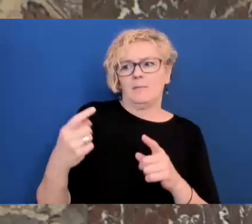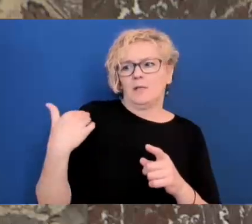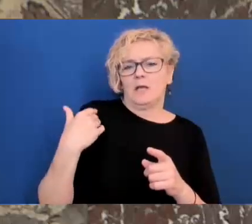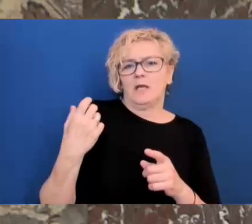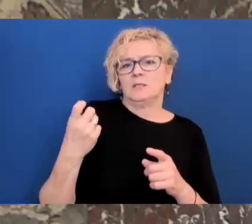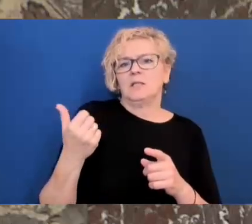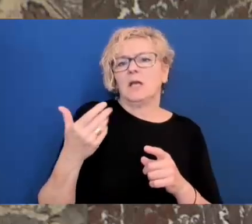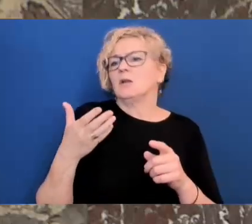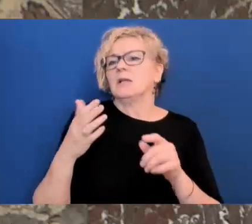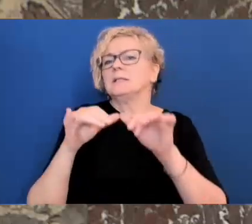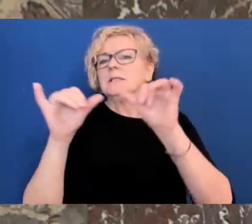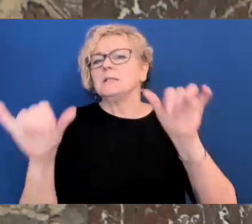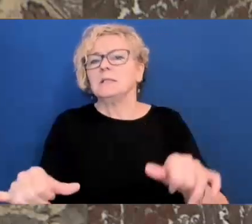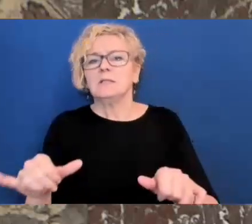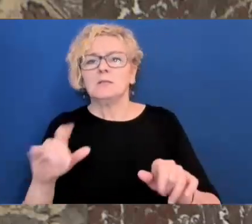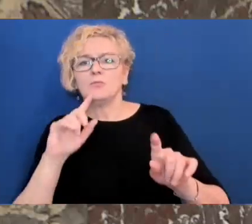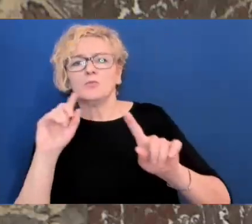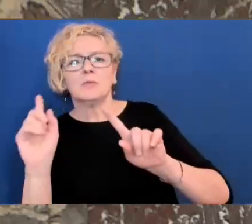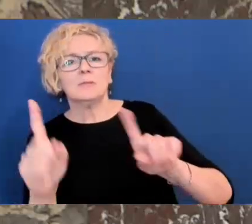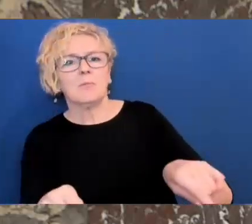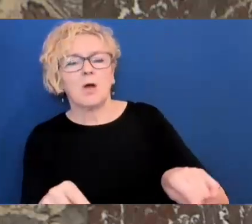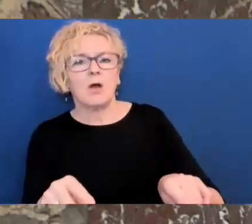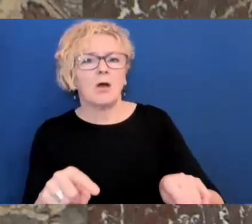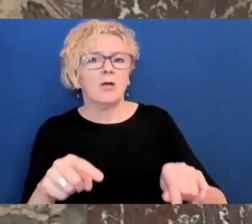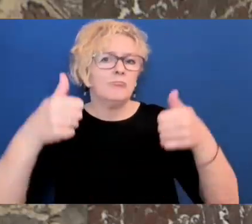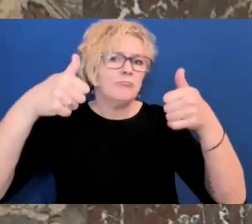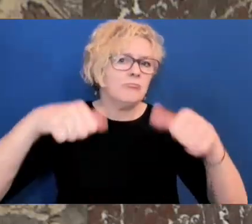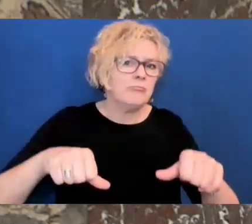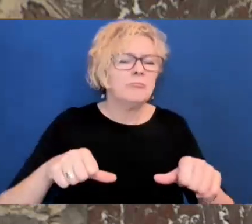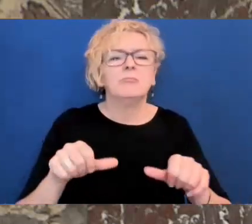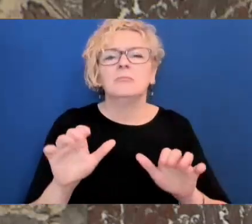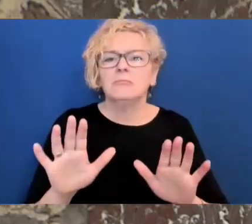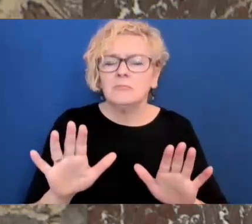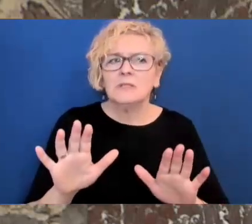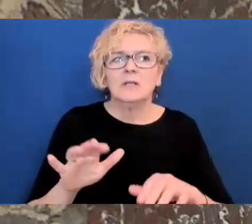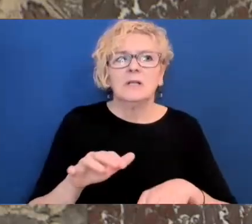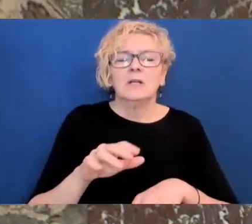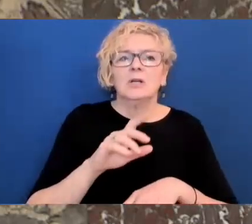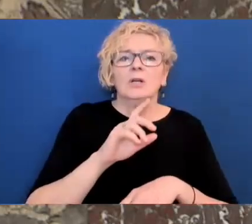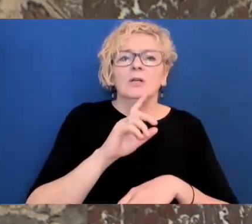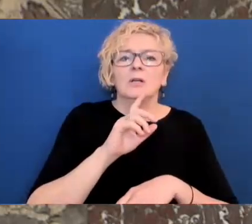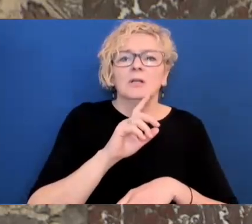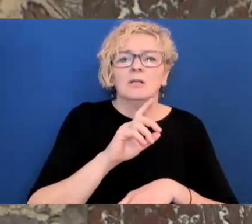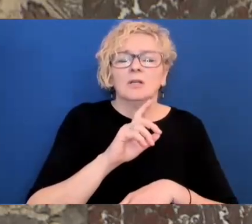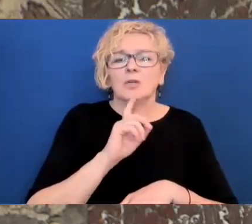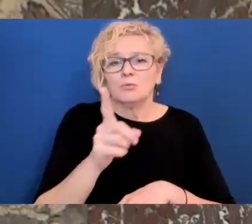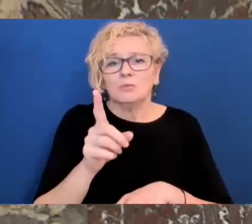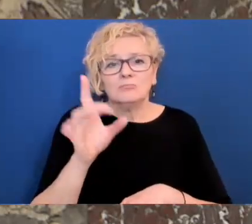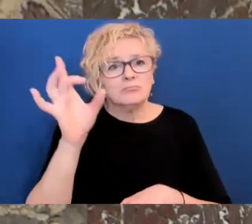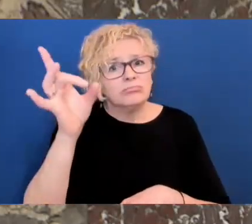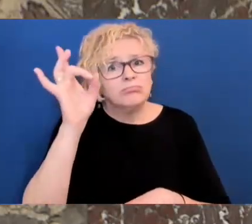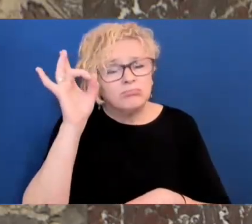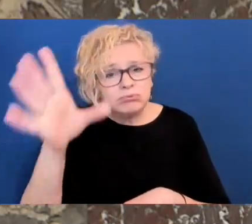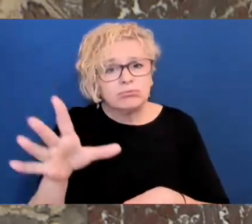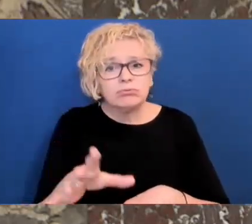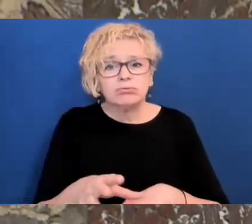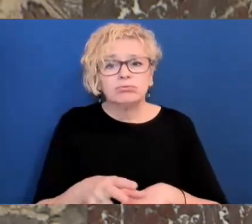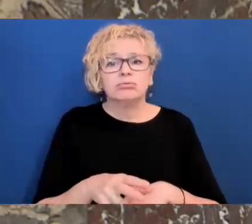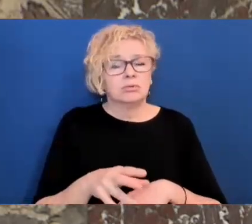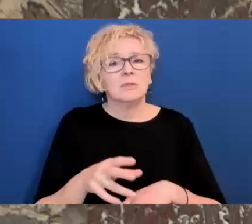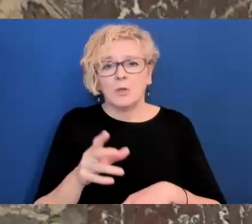an individual that made a decision to drive a vehicle into a crowd of people, killing elders and children. He should be prosecuted and